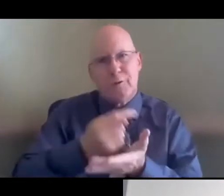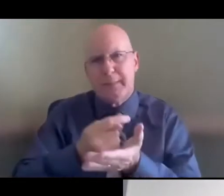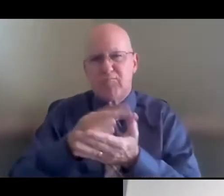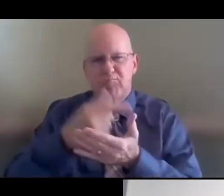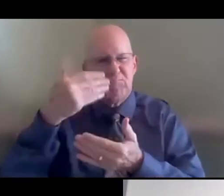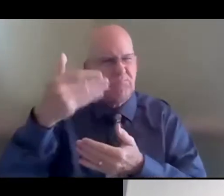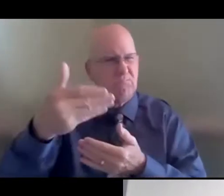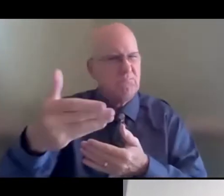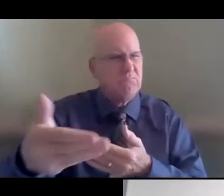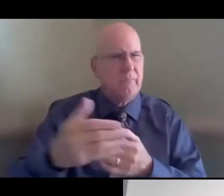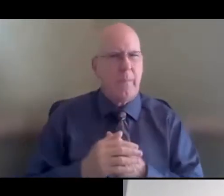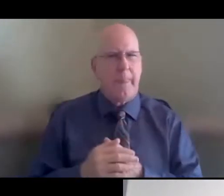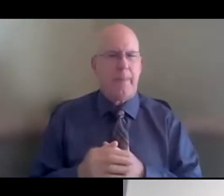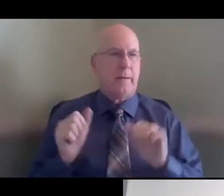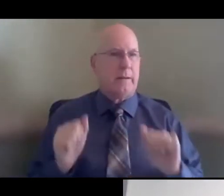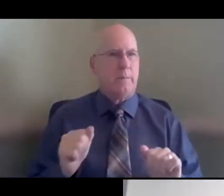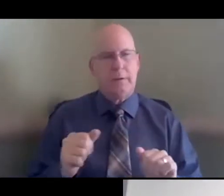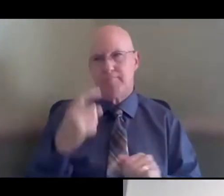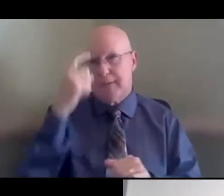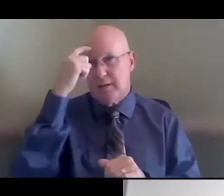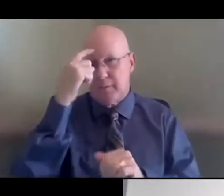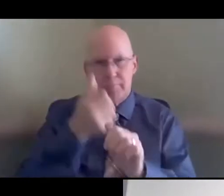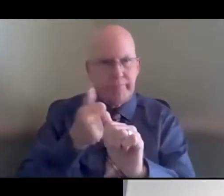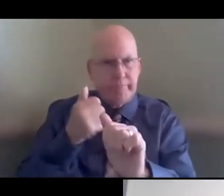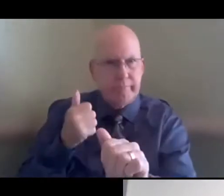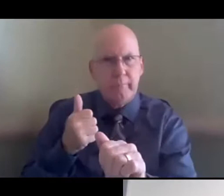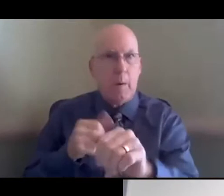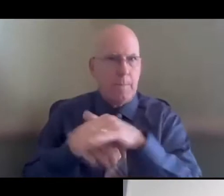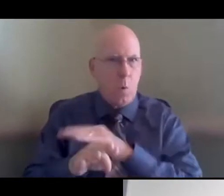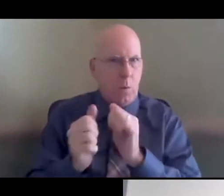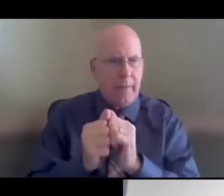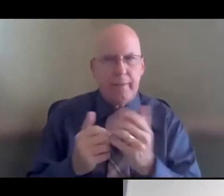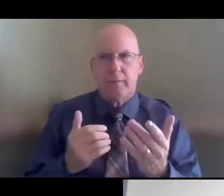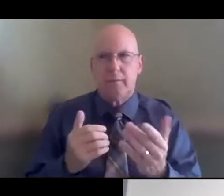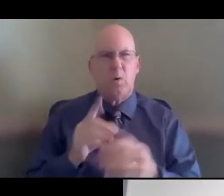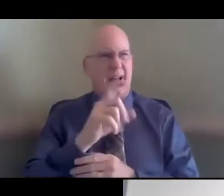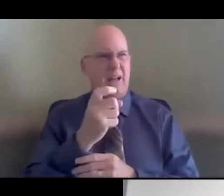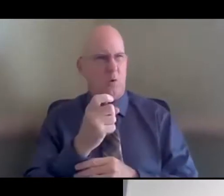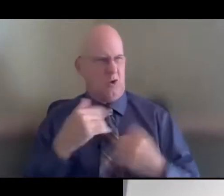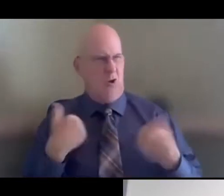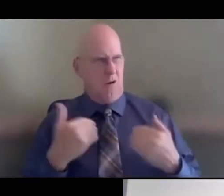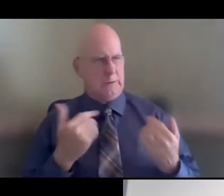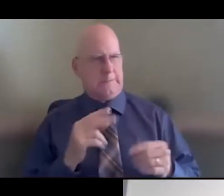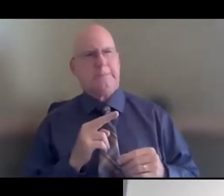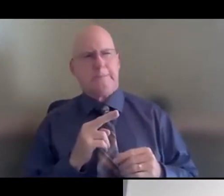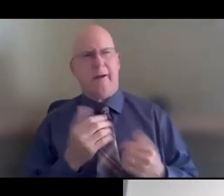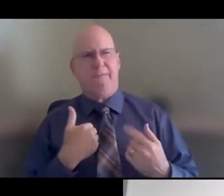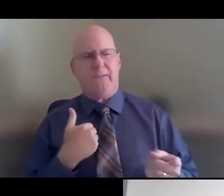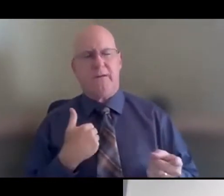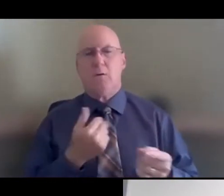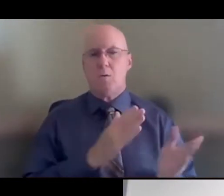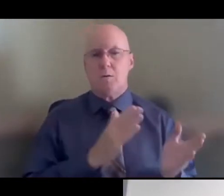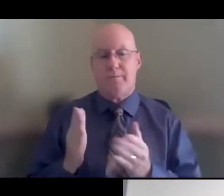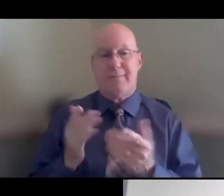it could be stuff like intellectual developmental that individuals are born with or diagnosed early on. It could be something that occurs a little